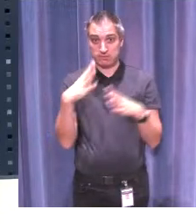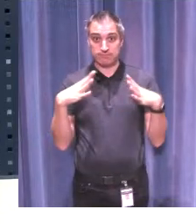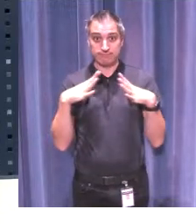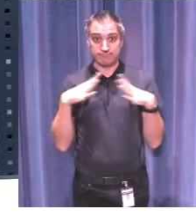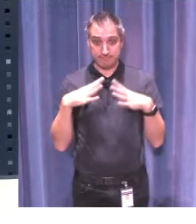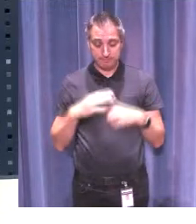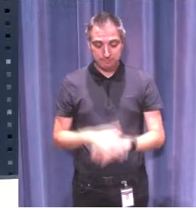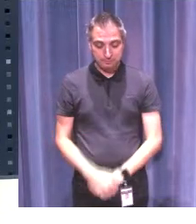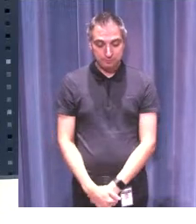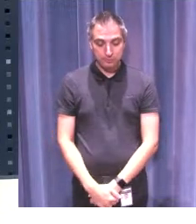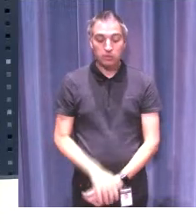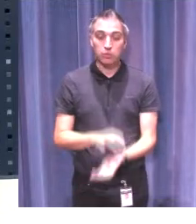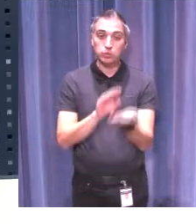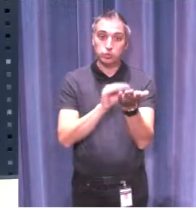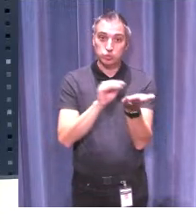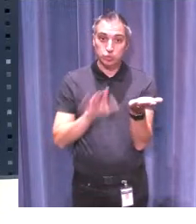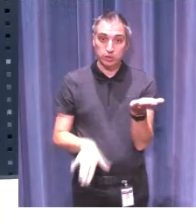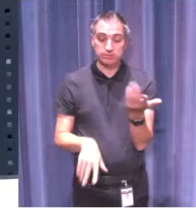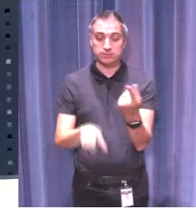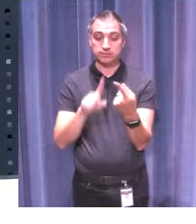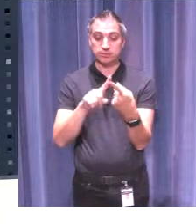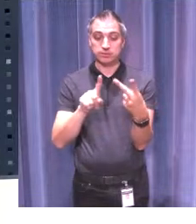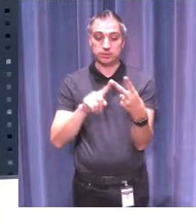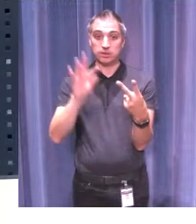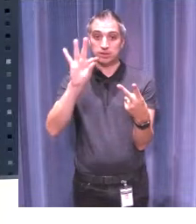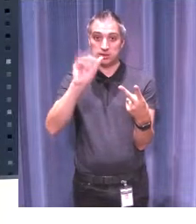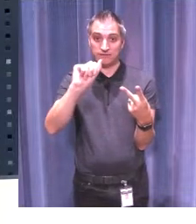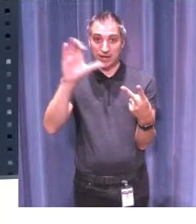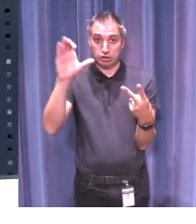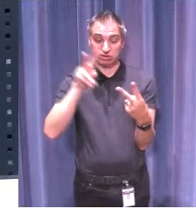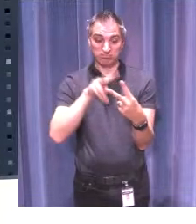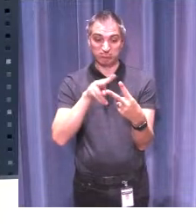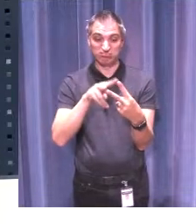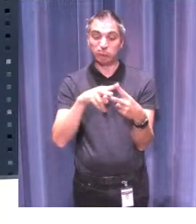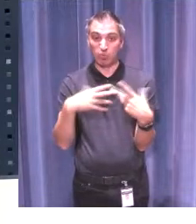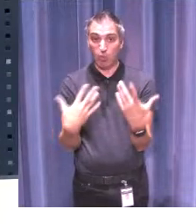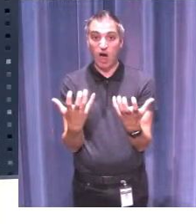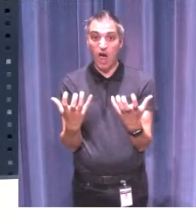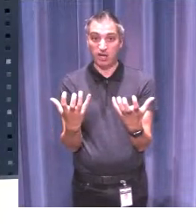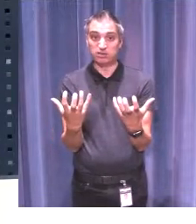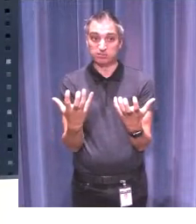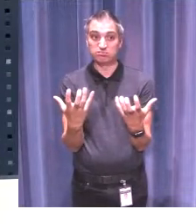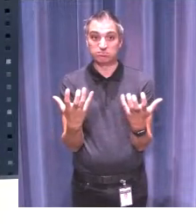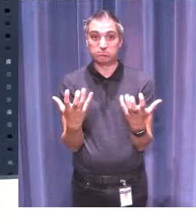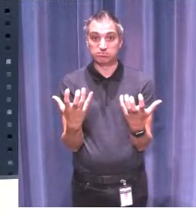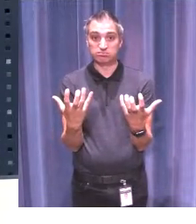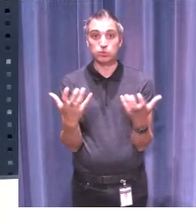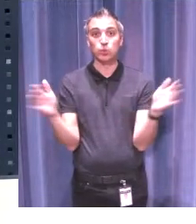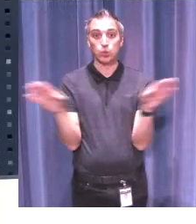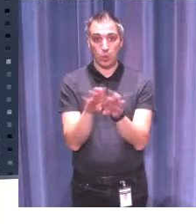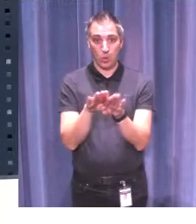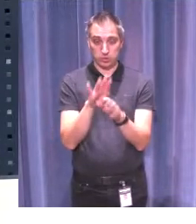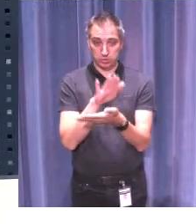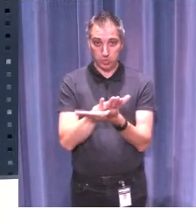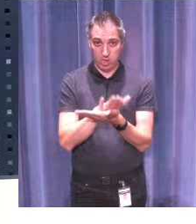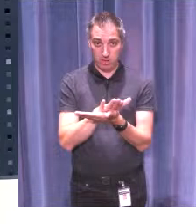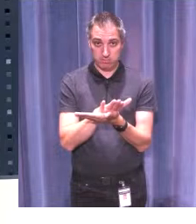the students, the faculty, largely wanted us to close the